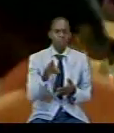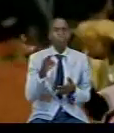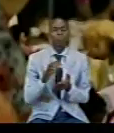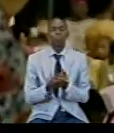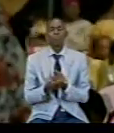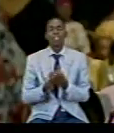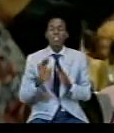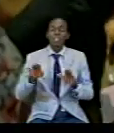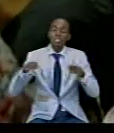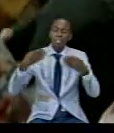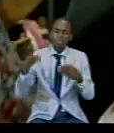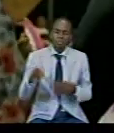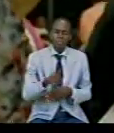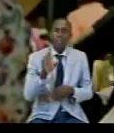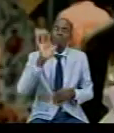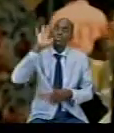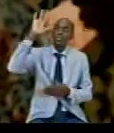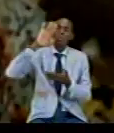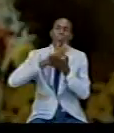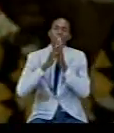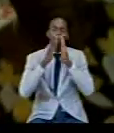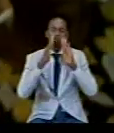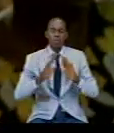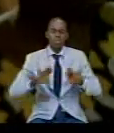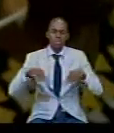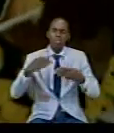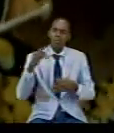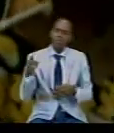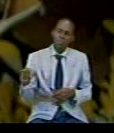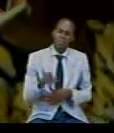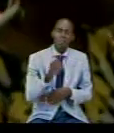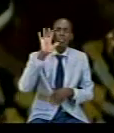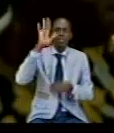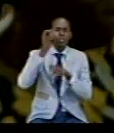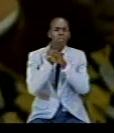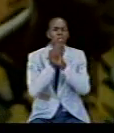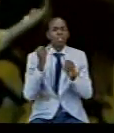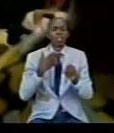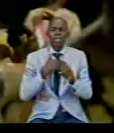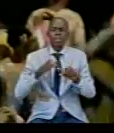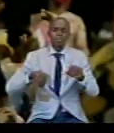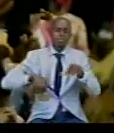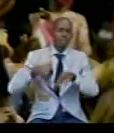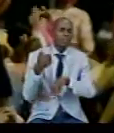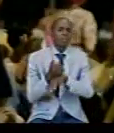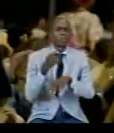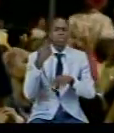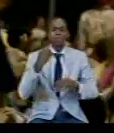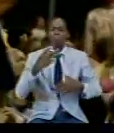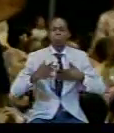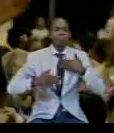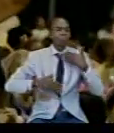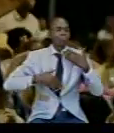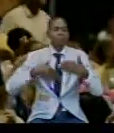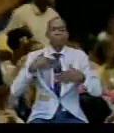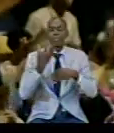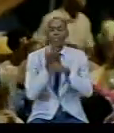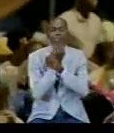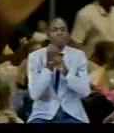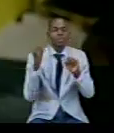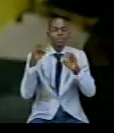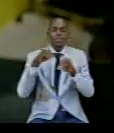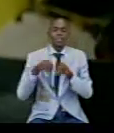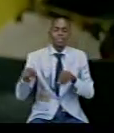your peace. Give them your salvation. And confirm the joy of salvation in their hearts right